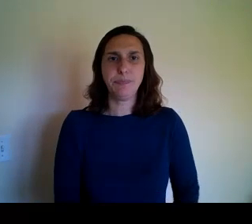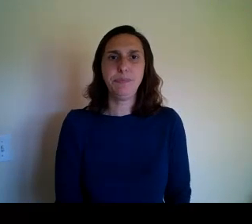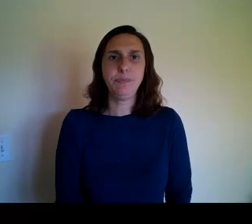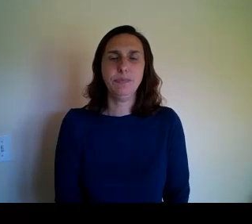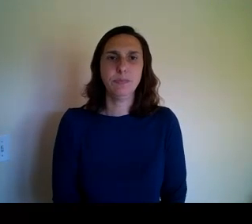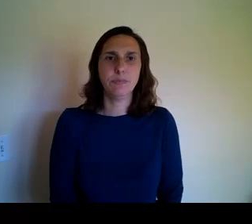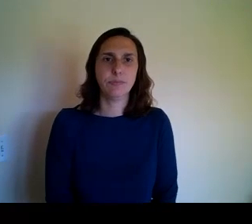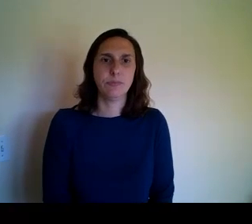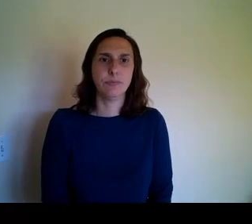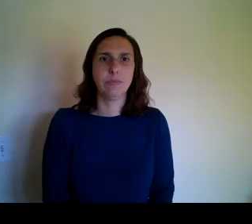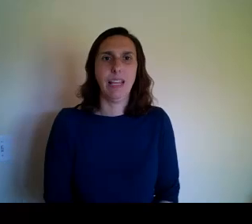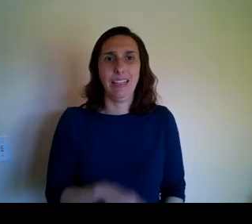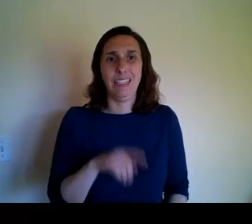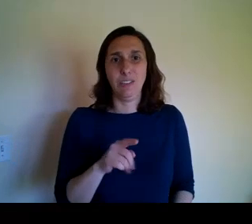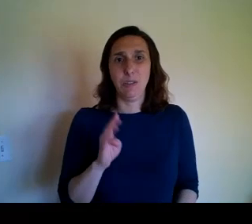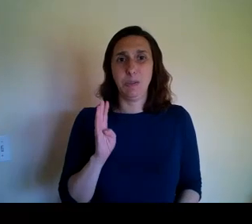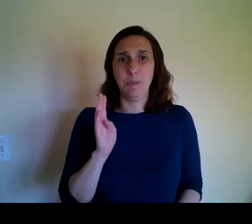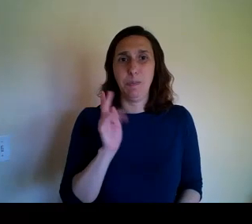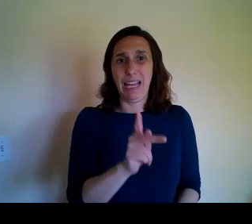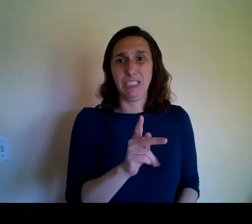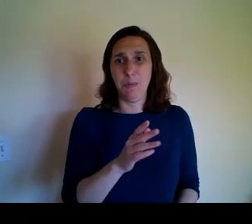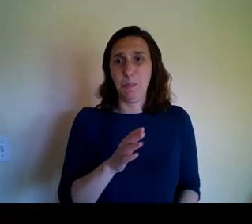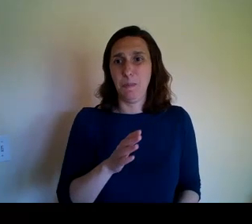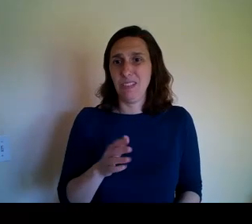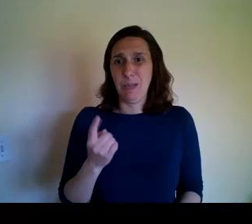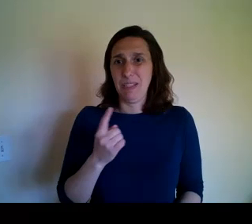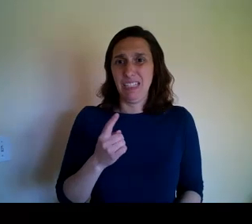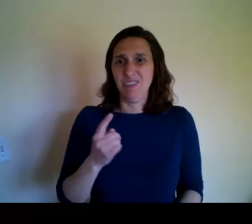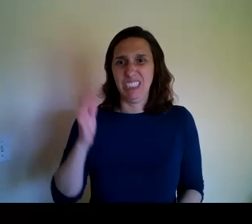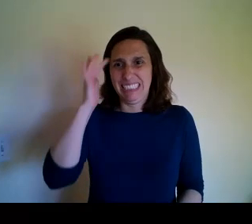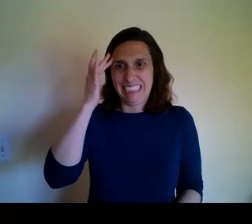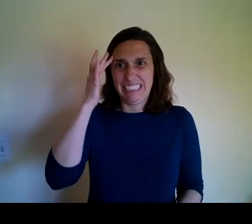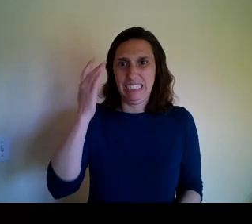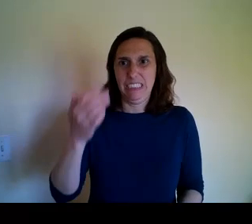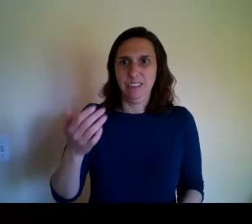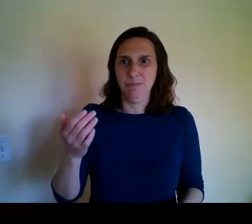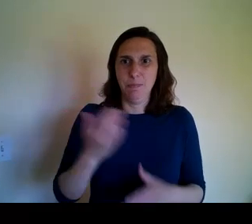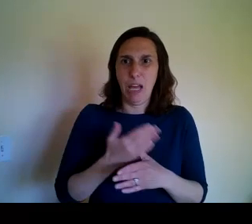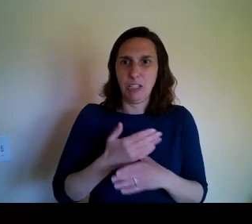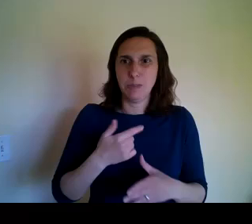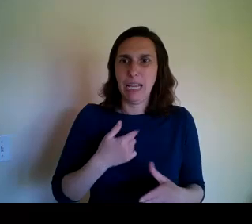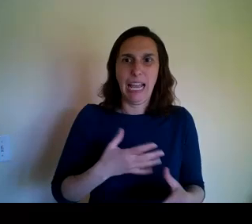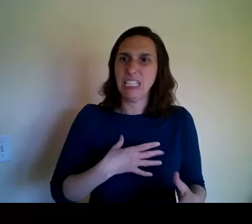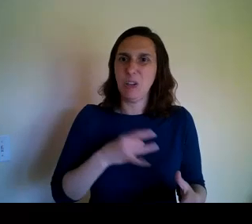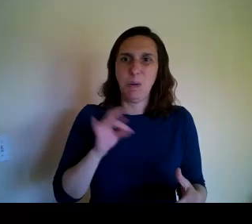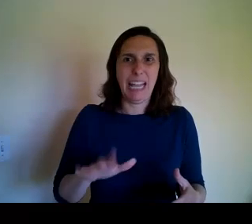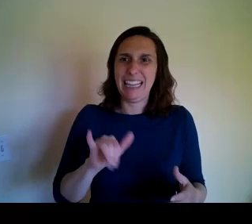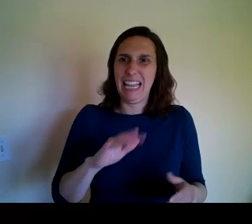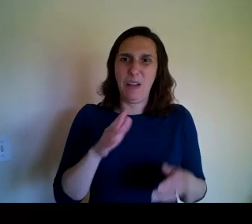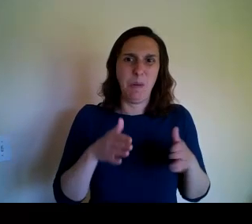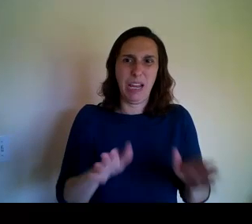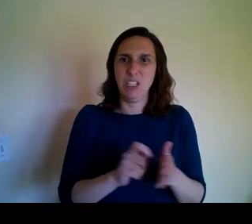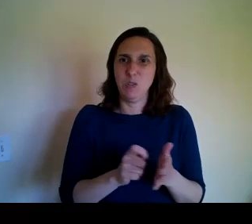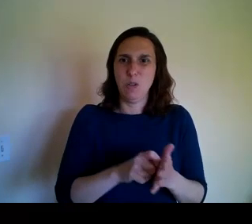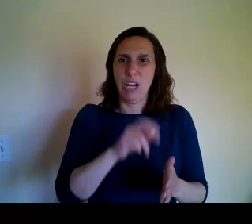And this comes back to my pet peeve. I do not like this notation for writing roots. We're stuck with it. Hundreds